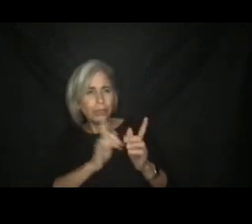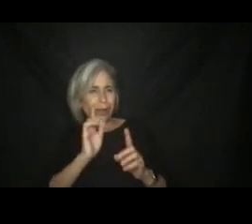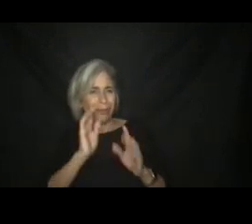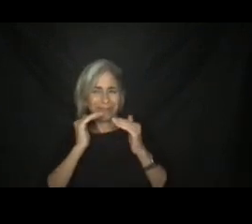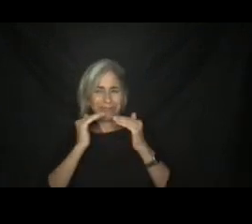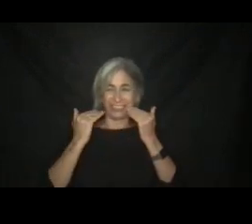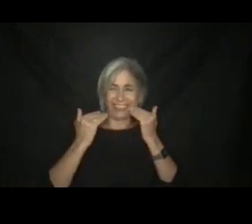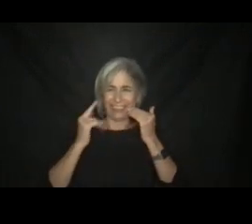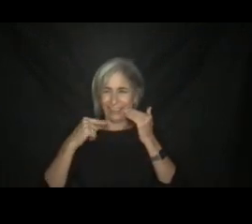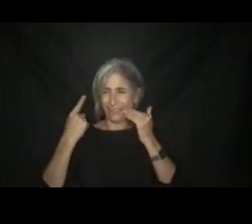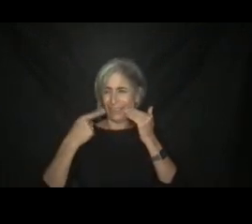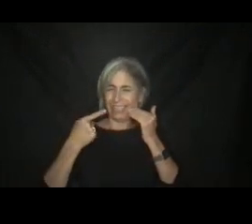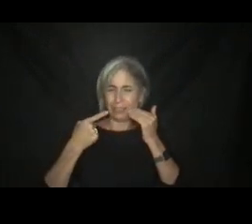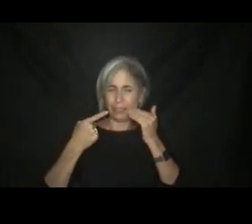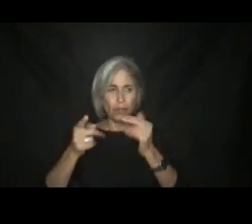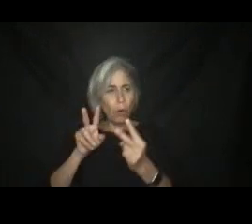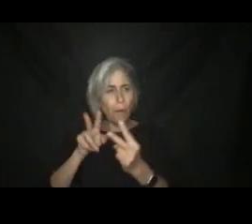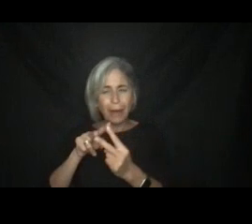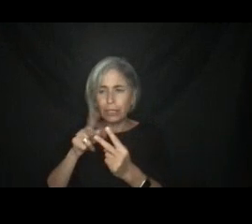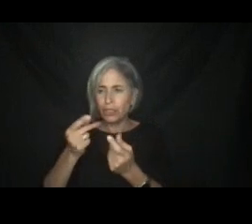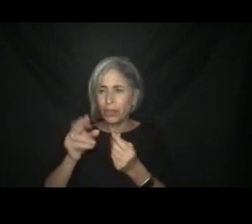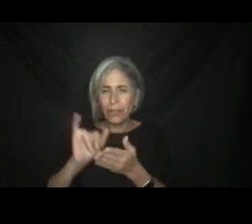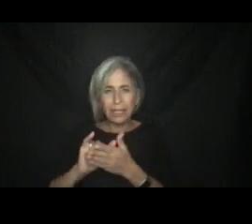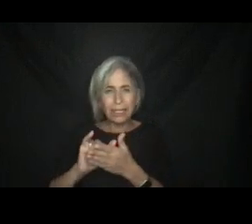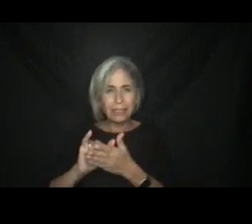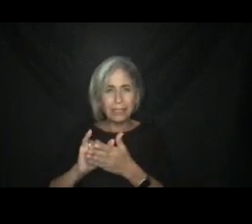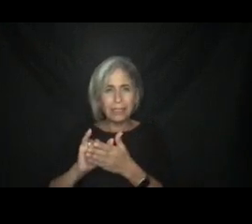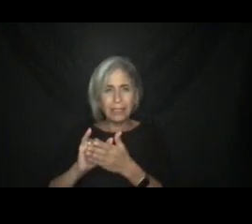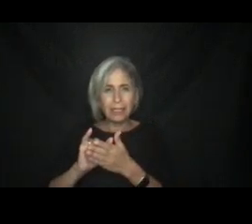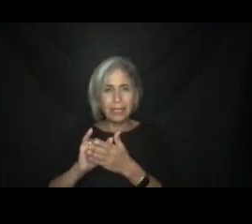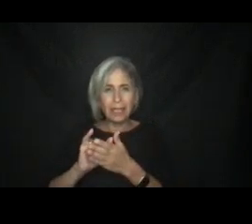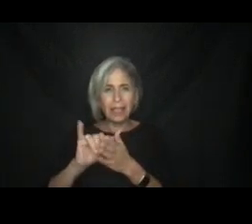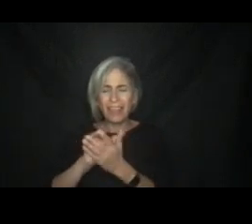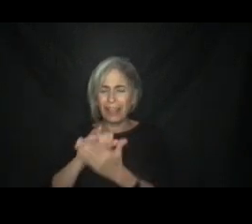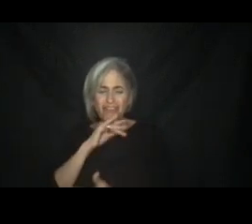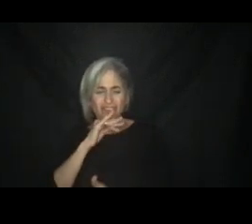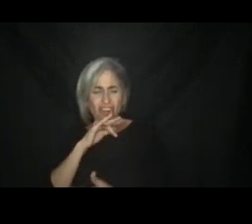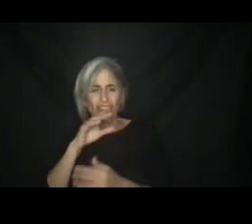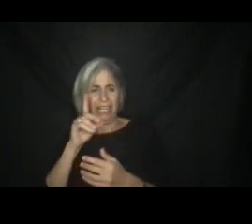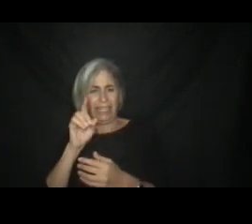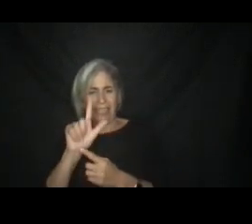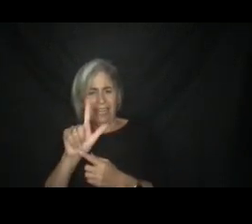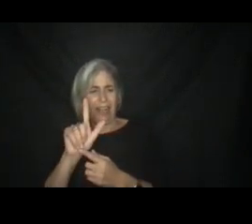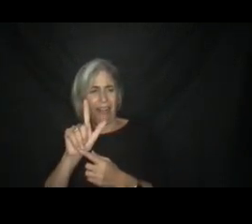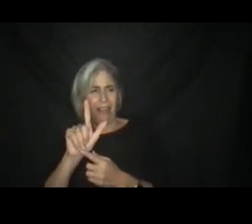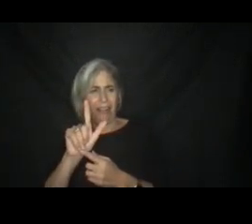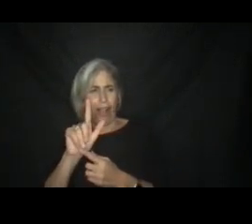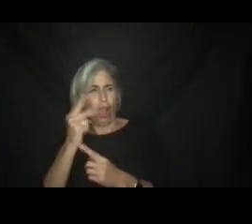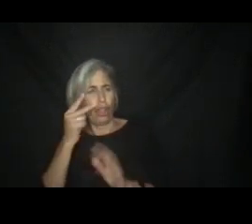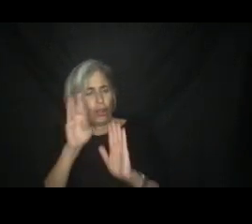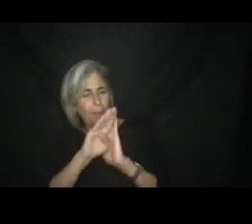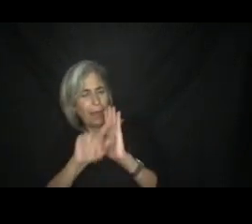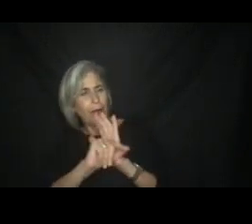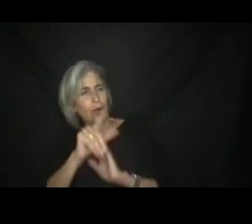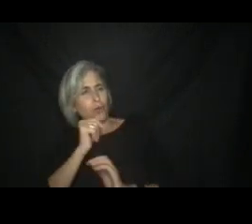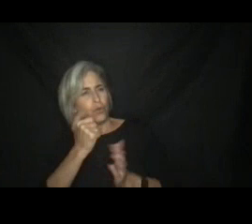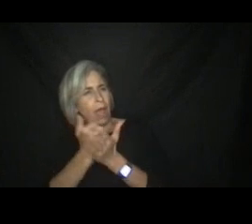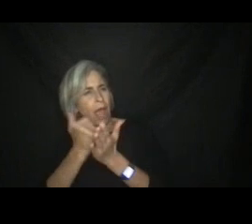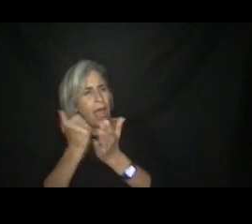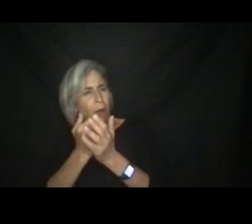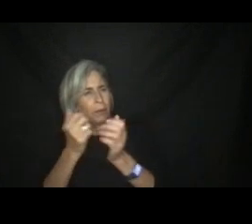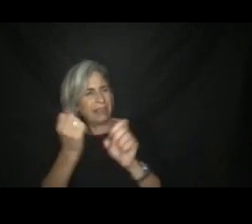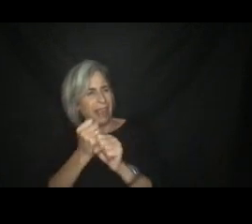right? Look what your partner did, who in that dirty deal with that concession, look at the background of who you helped get the